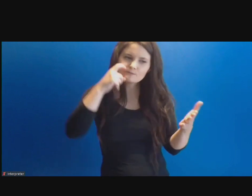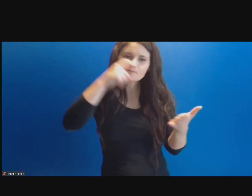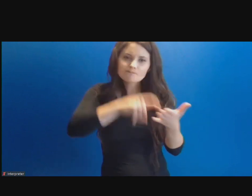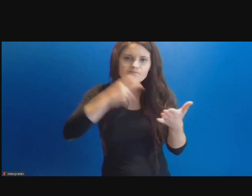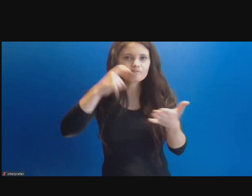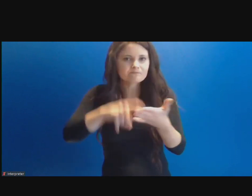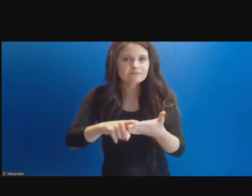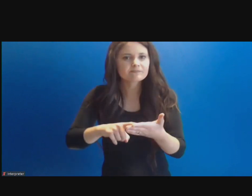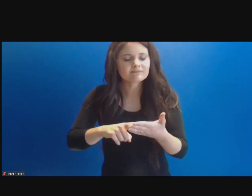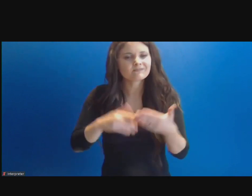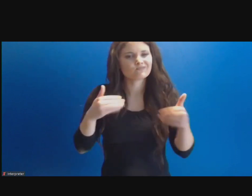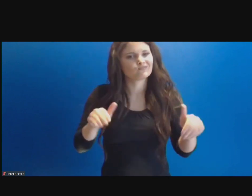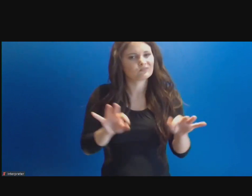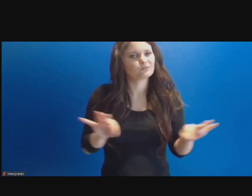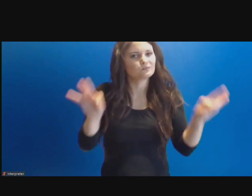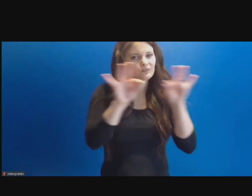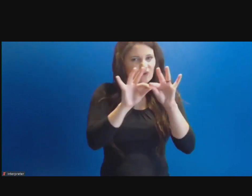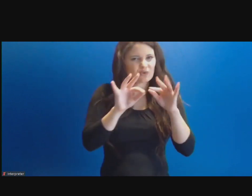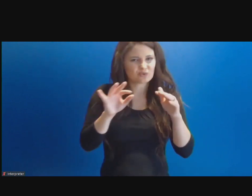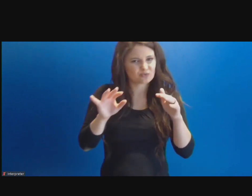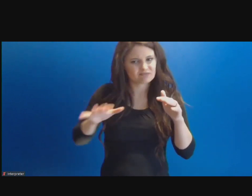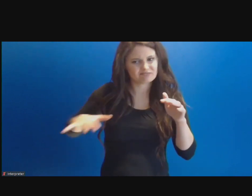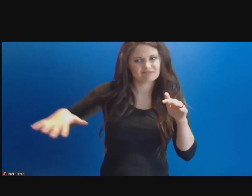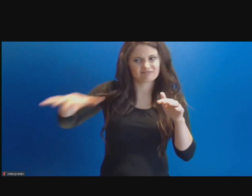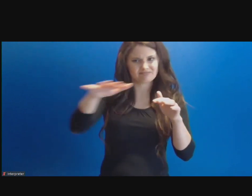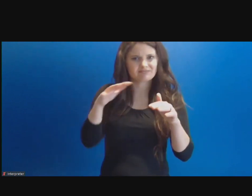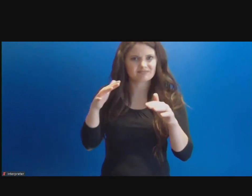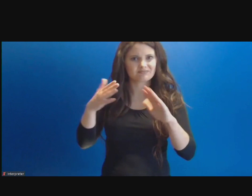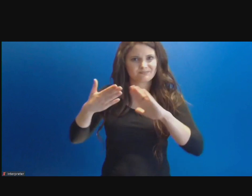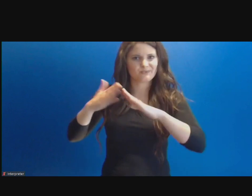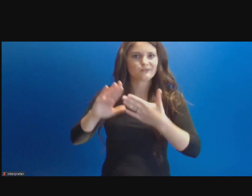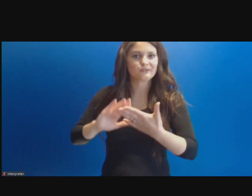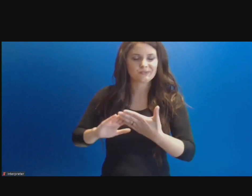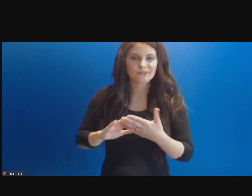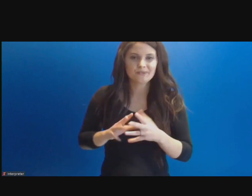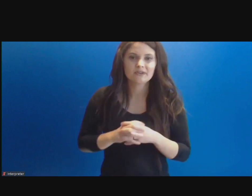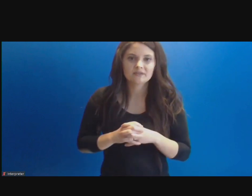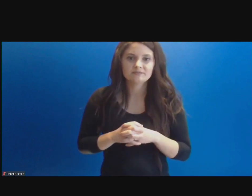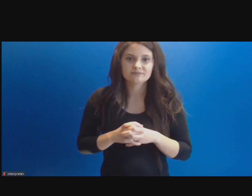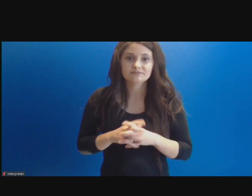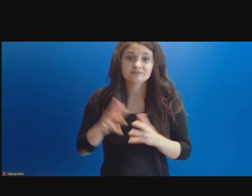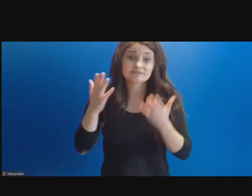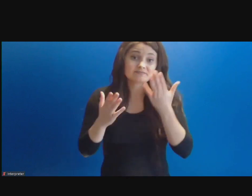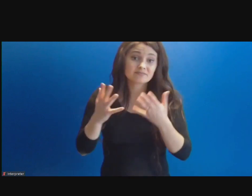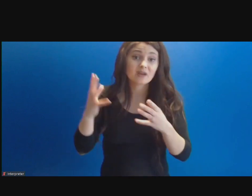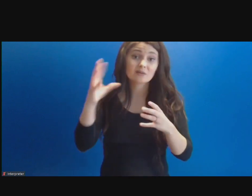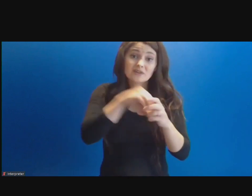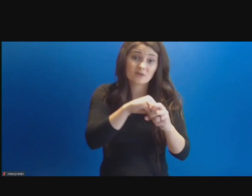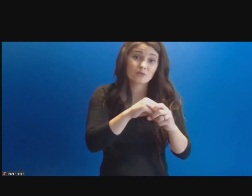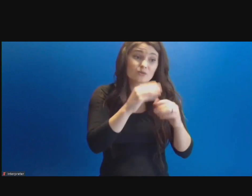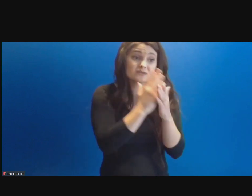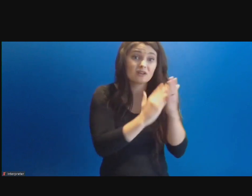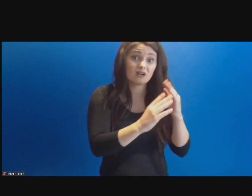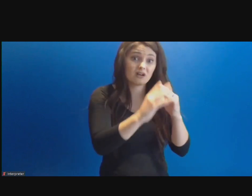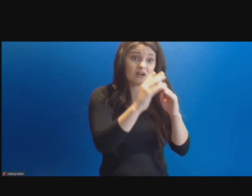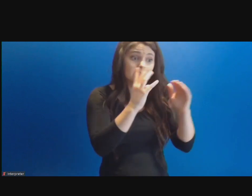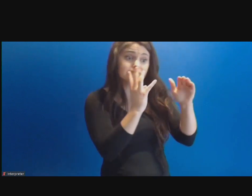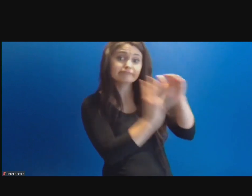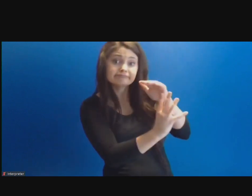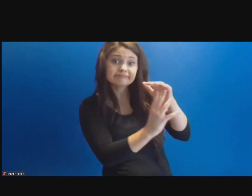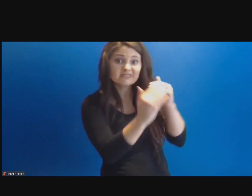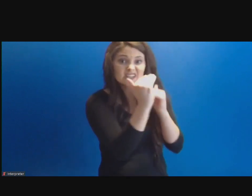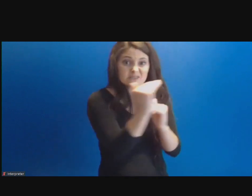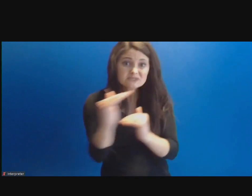is very important for our citizens, and that might even include some occupancy limits, the same kind of things that have